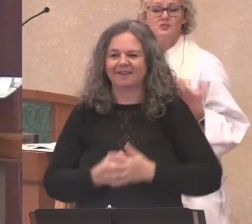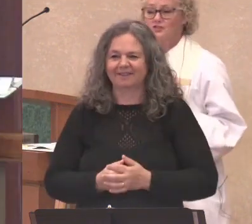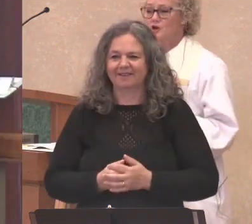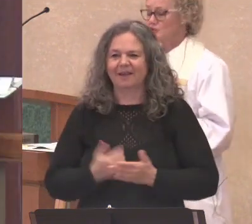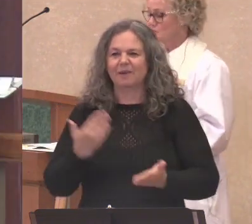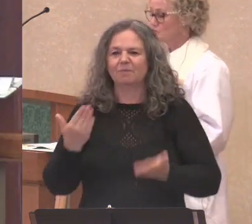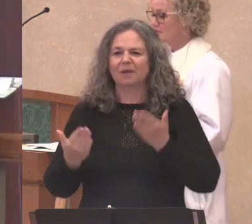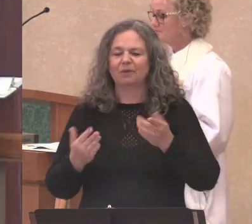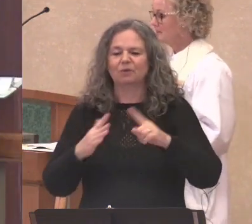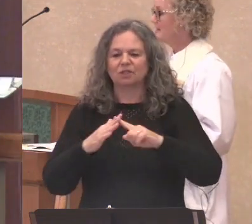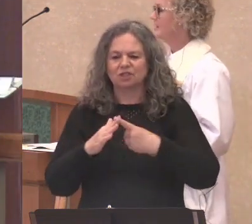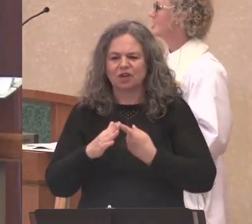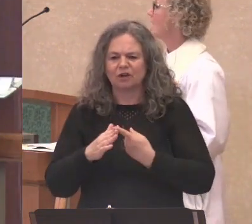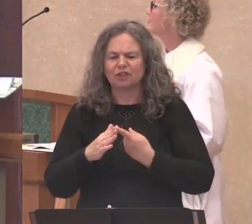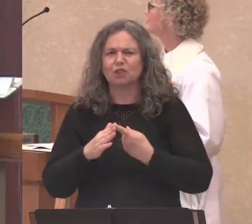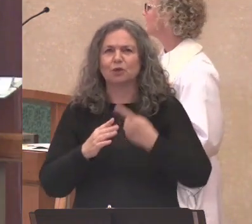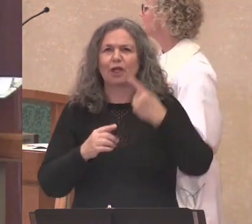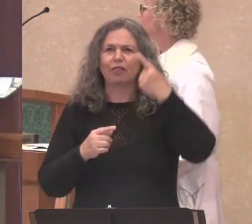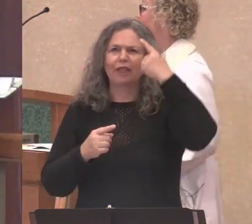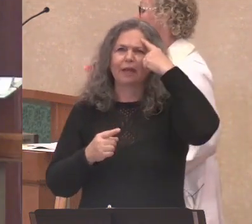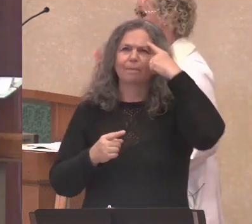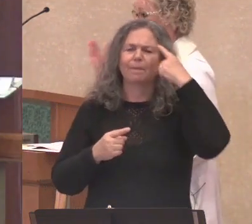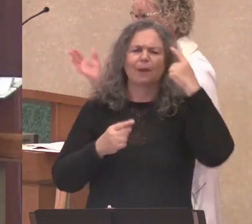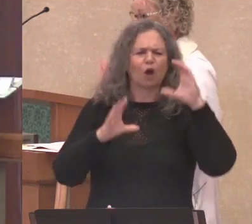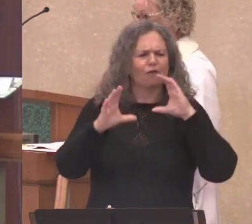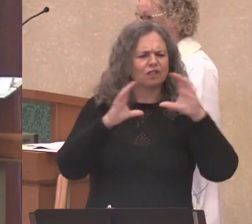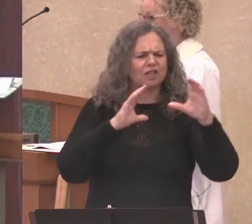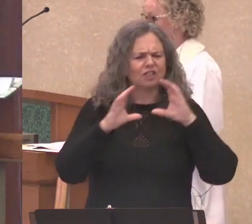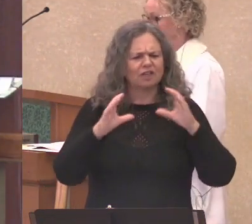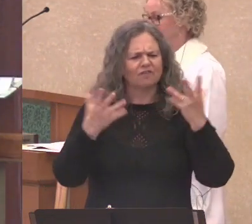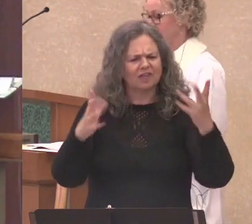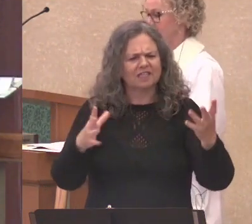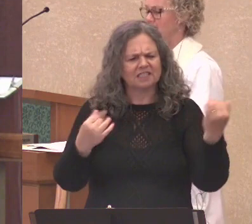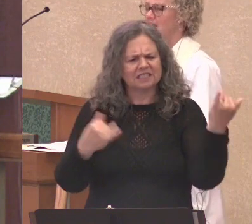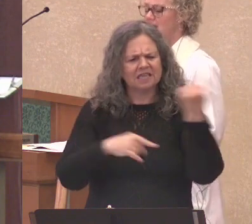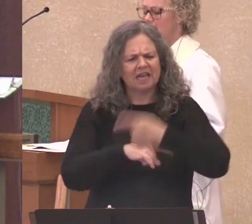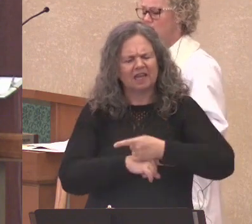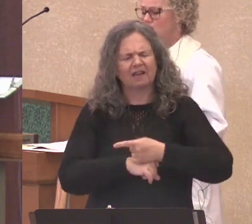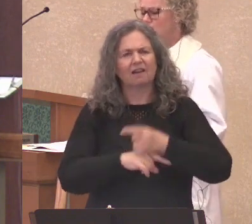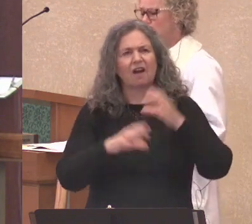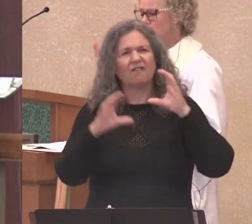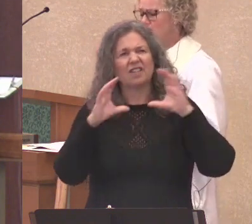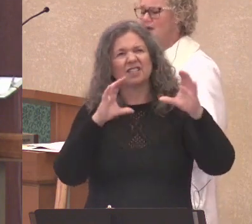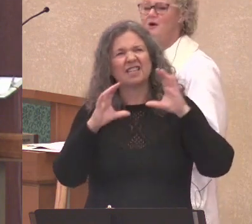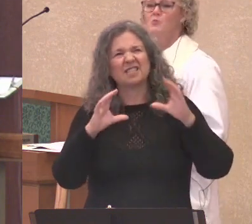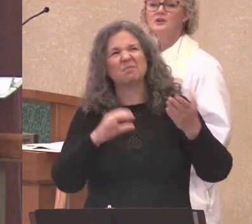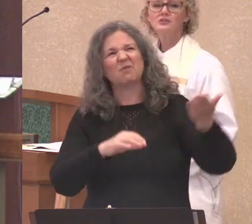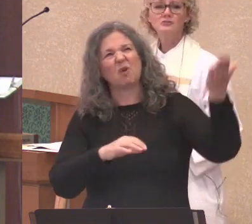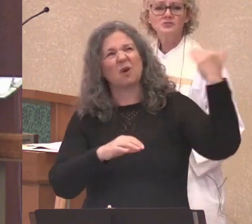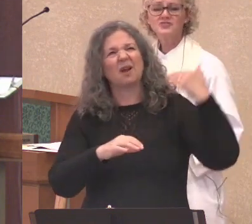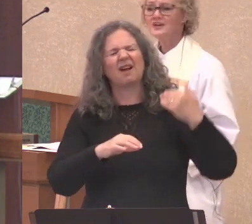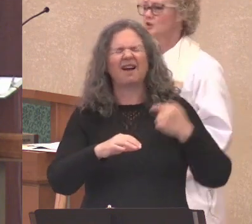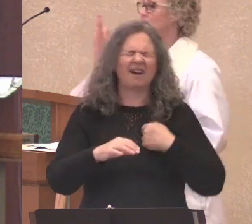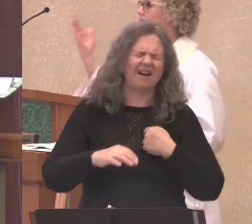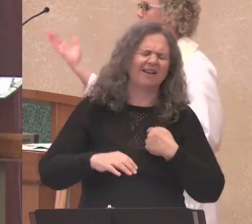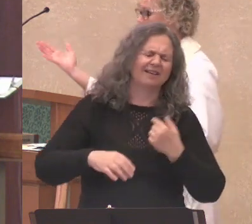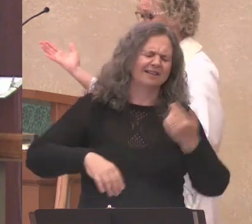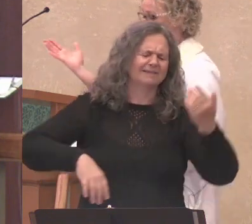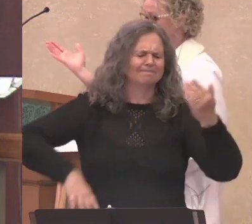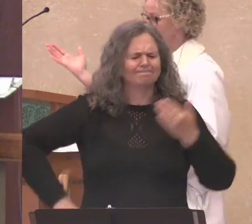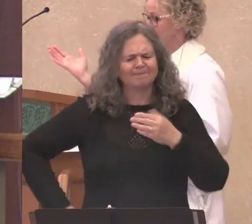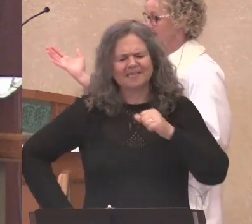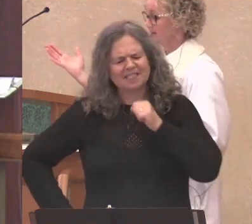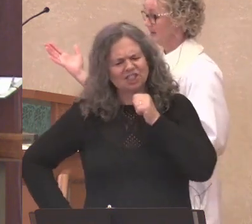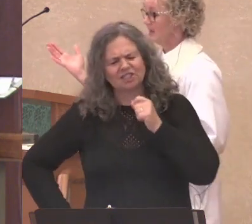Maybe you start to replay a conversation that you had earlier in that day, and you're stewing about what you said or what the